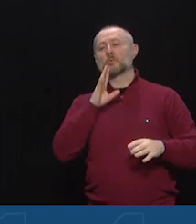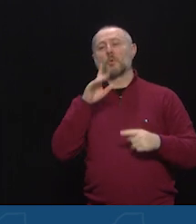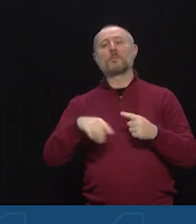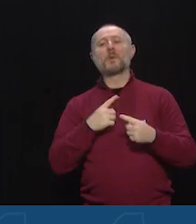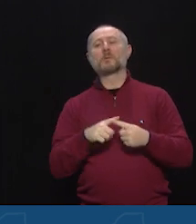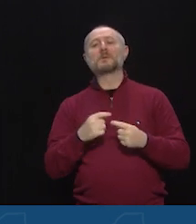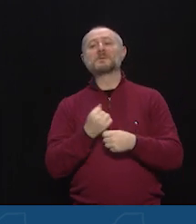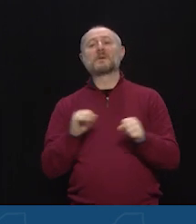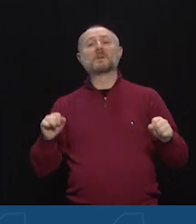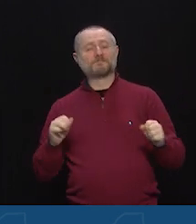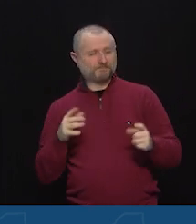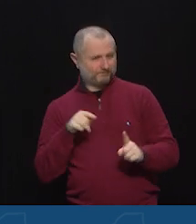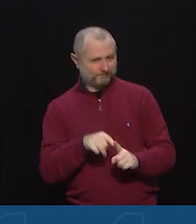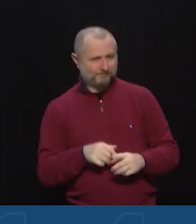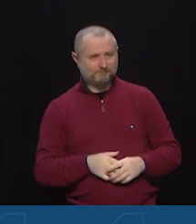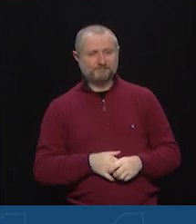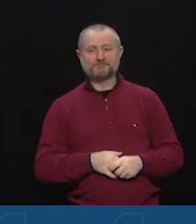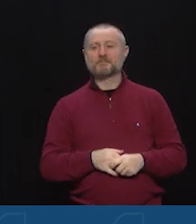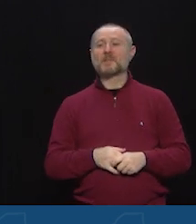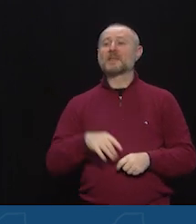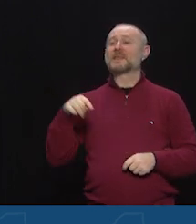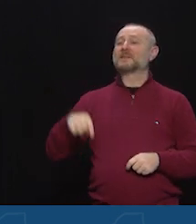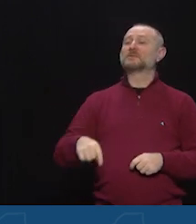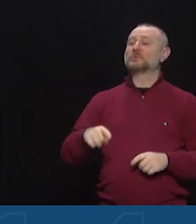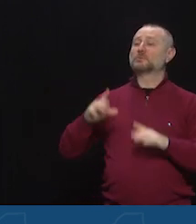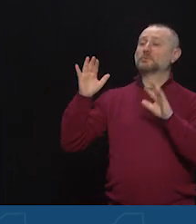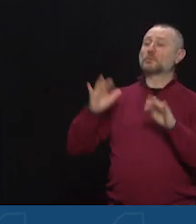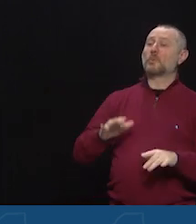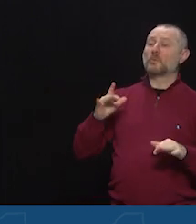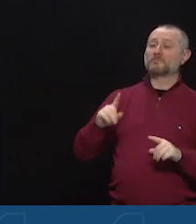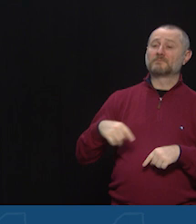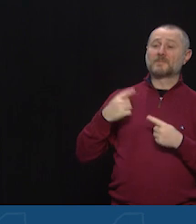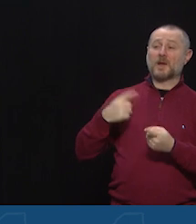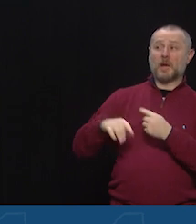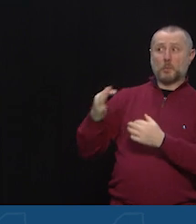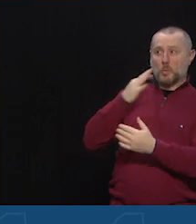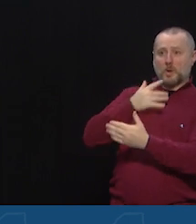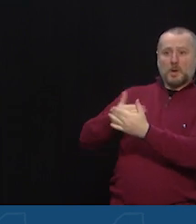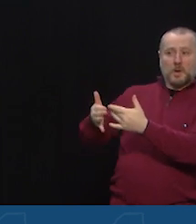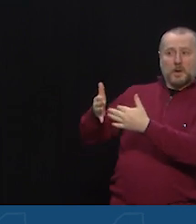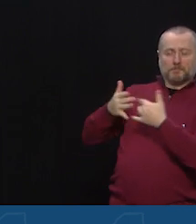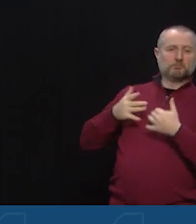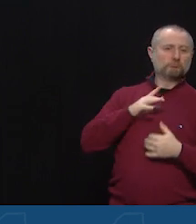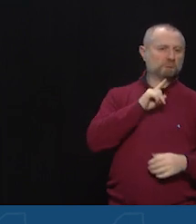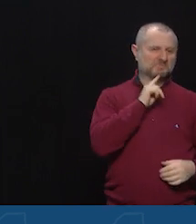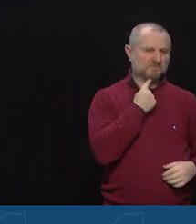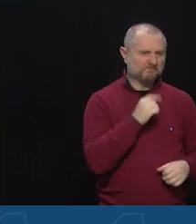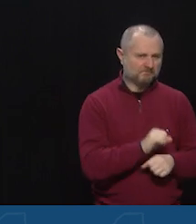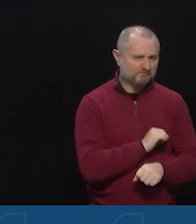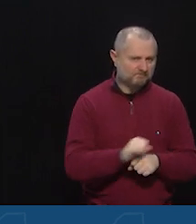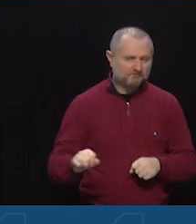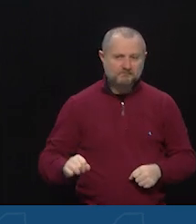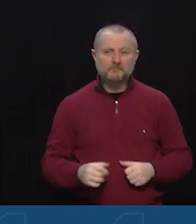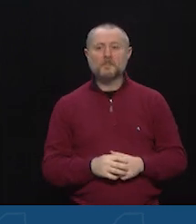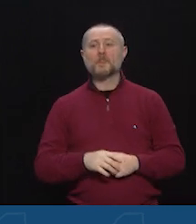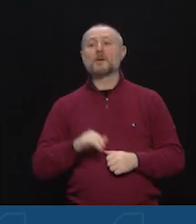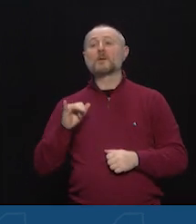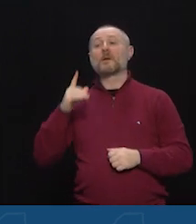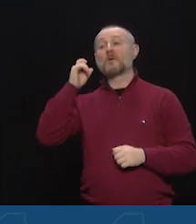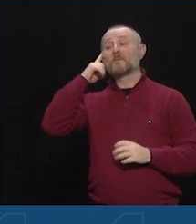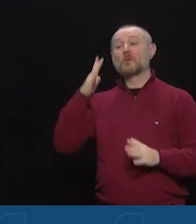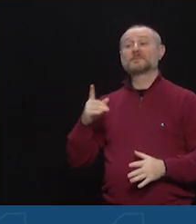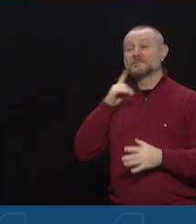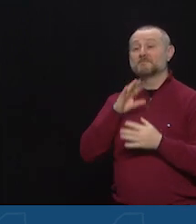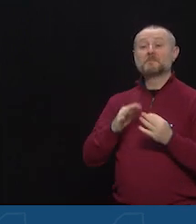safety, because this is a serious storm. As the governor said, the best thing you can do is stay home.